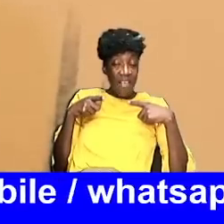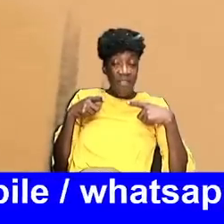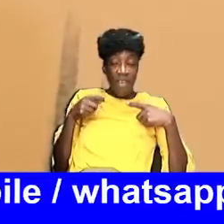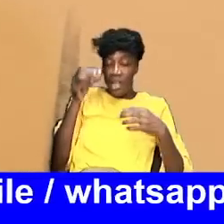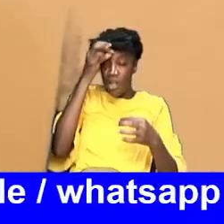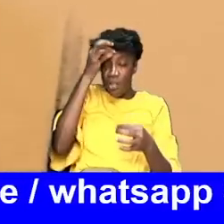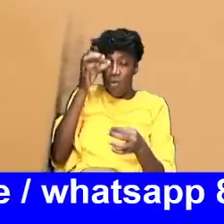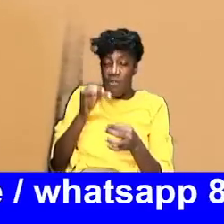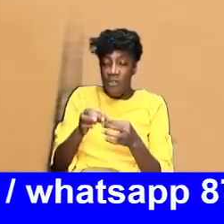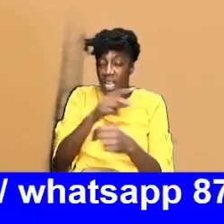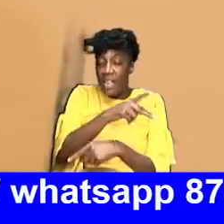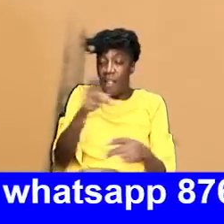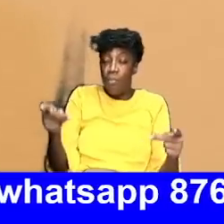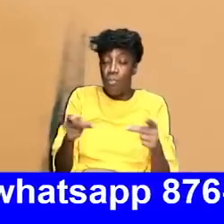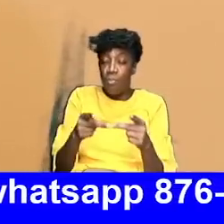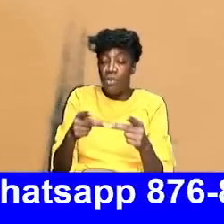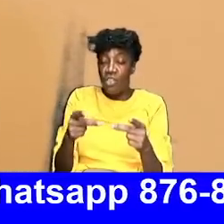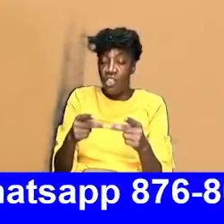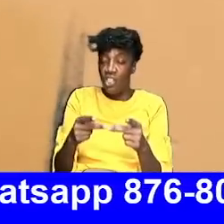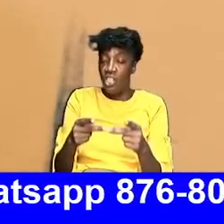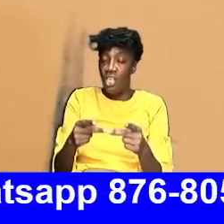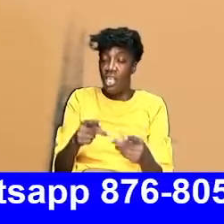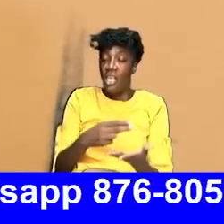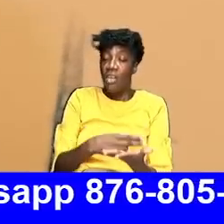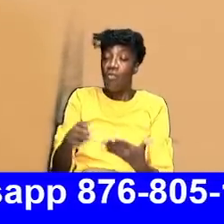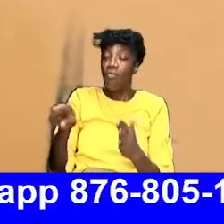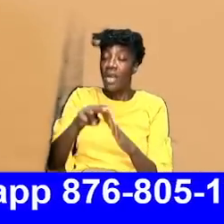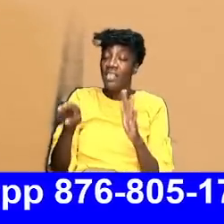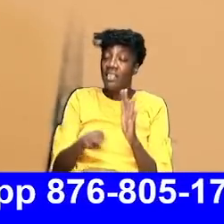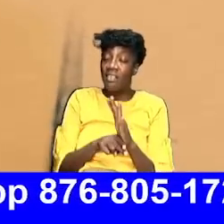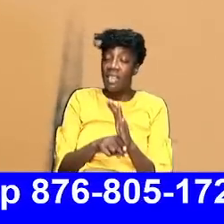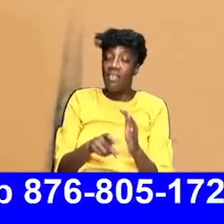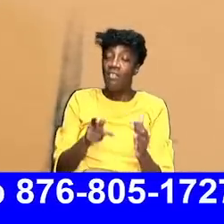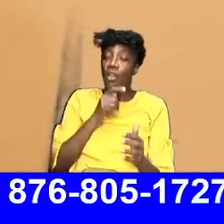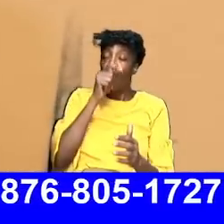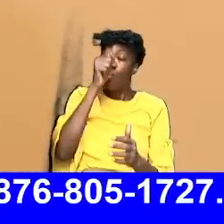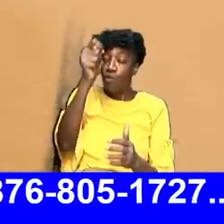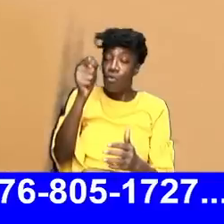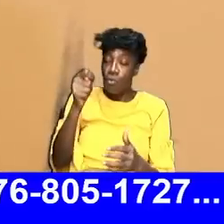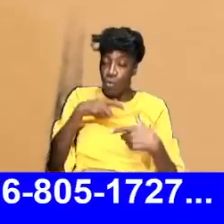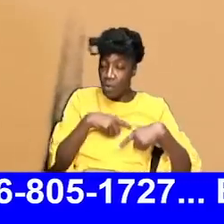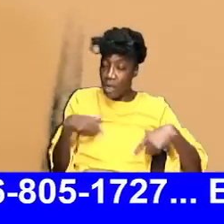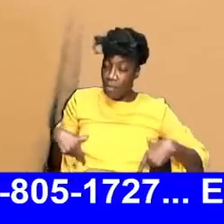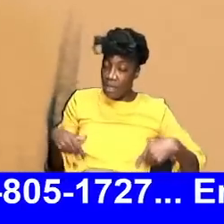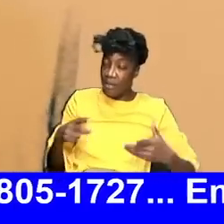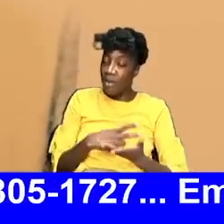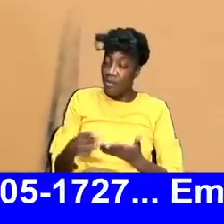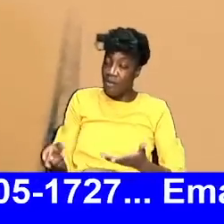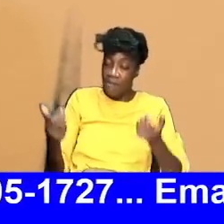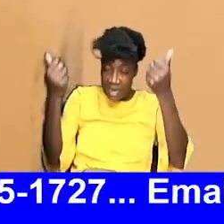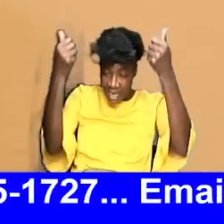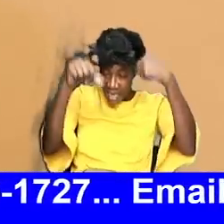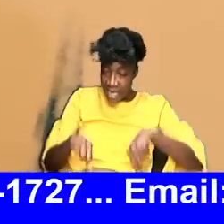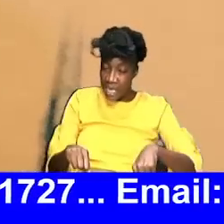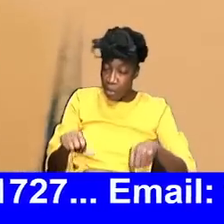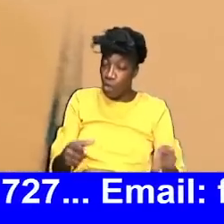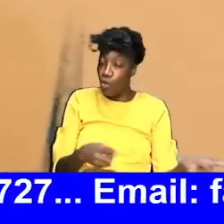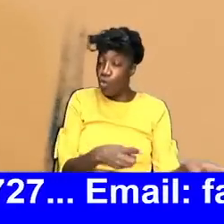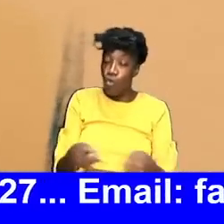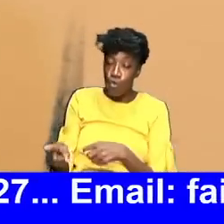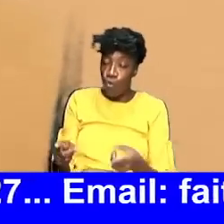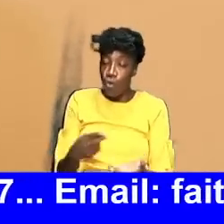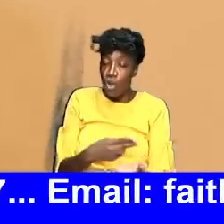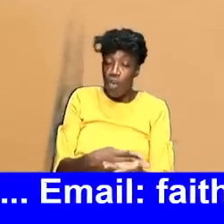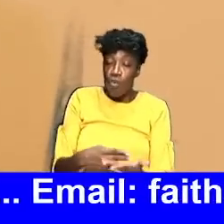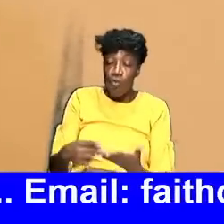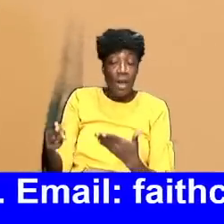faith, positionally in righteousness. But through the breastplate of righteousness, we are enabled to do righteous things. We